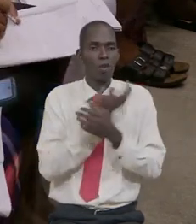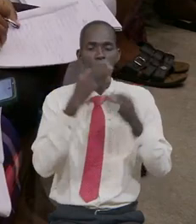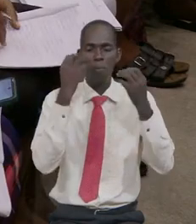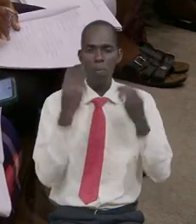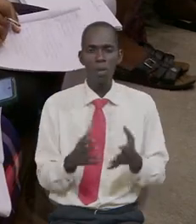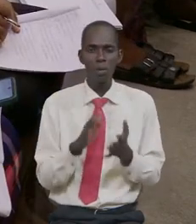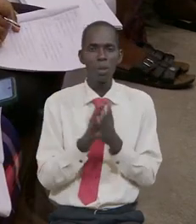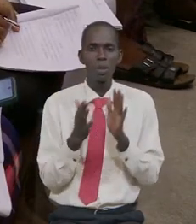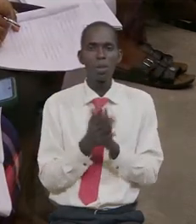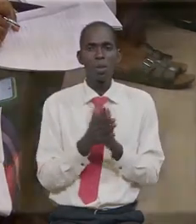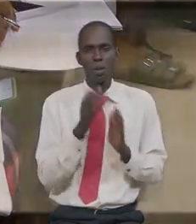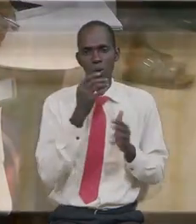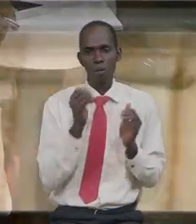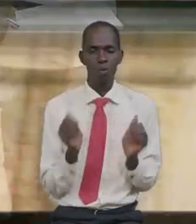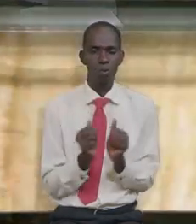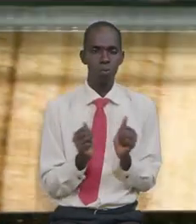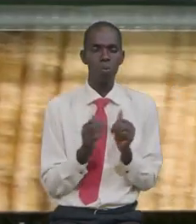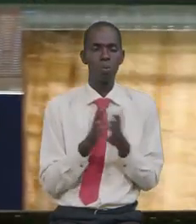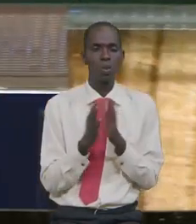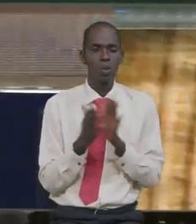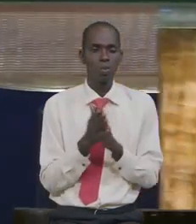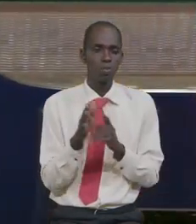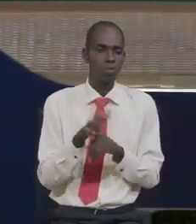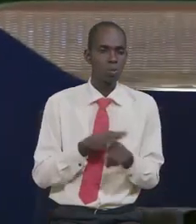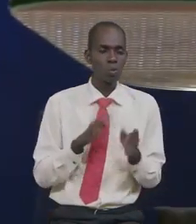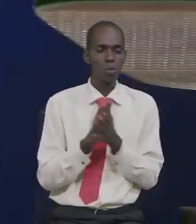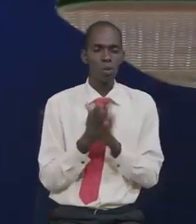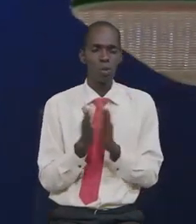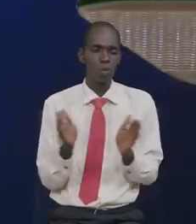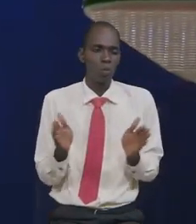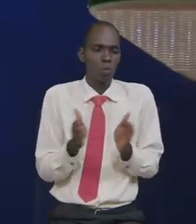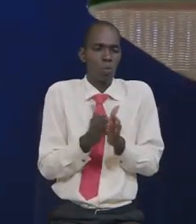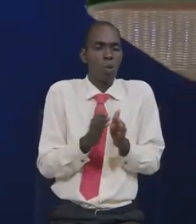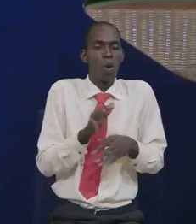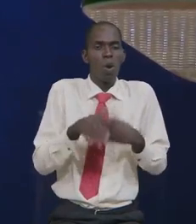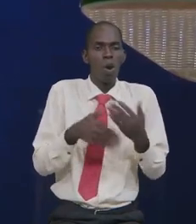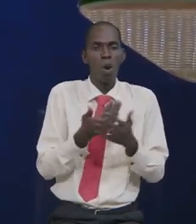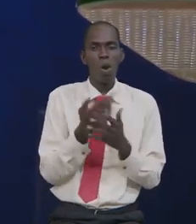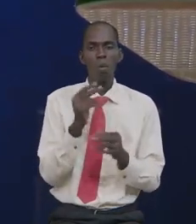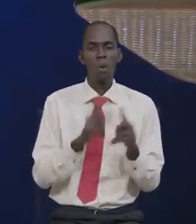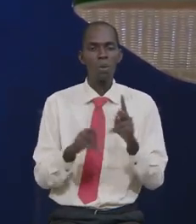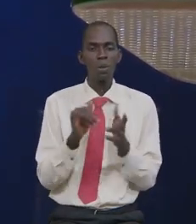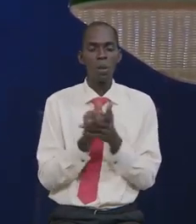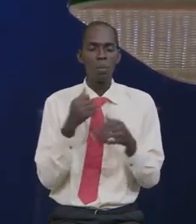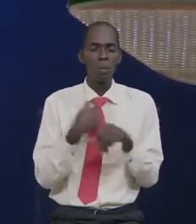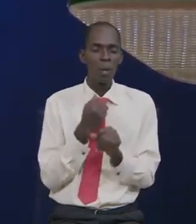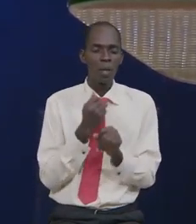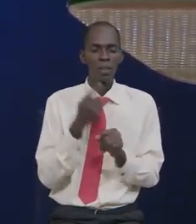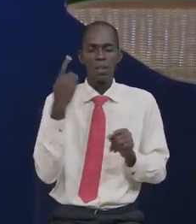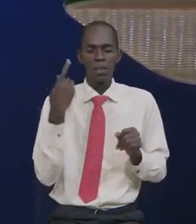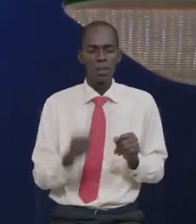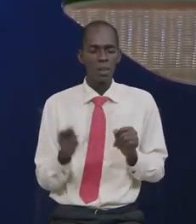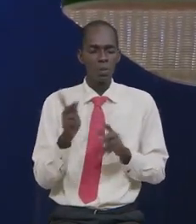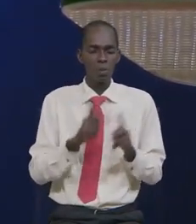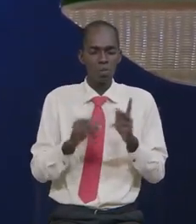iniquity abounds, those people that make the iniquity to abound, they will not like, they will not love,